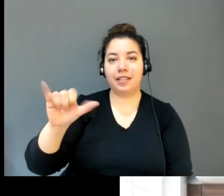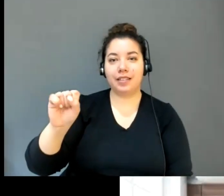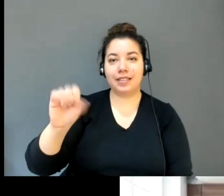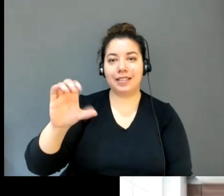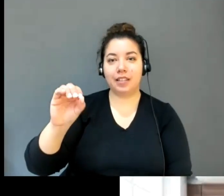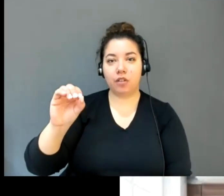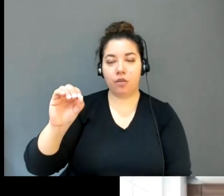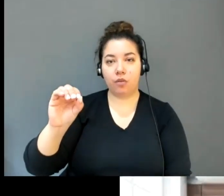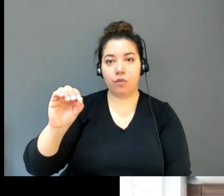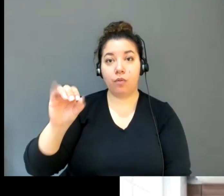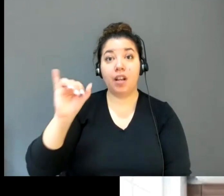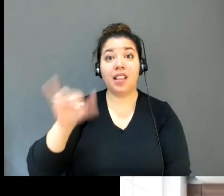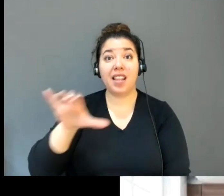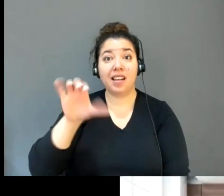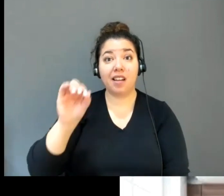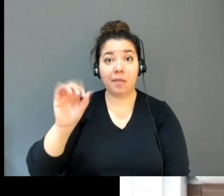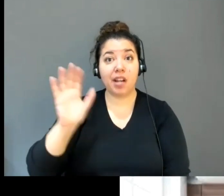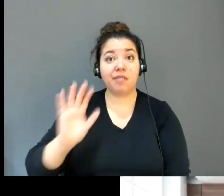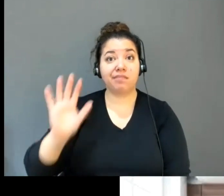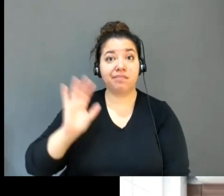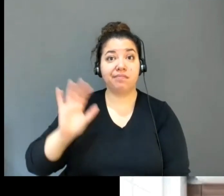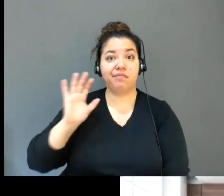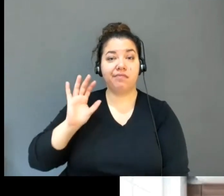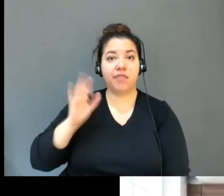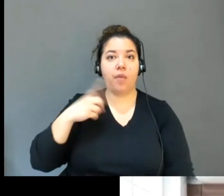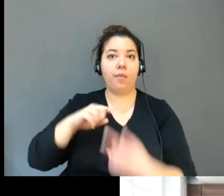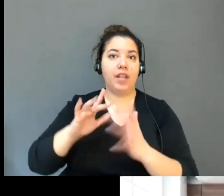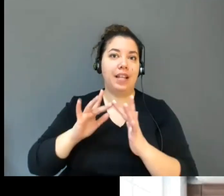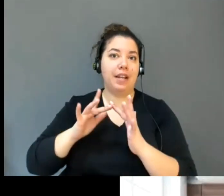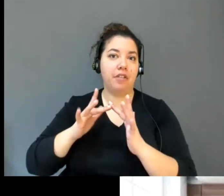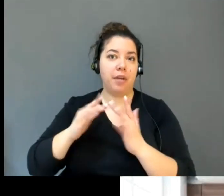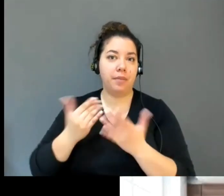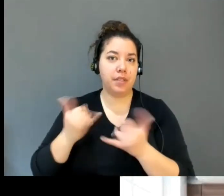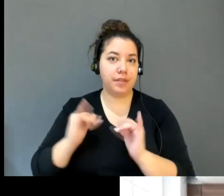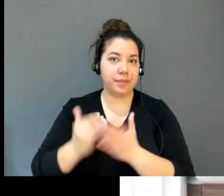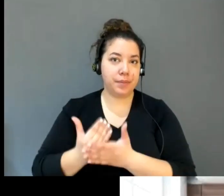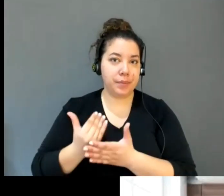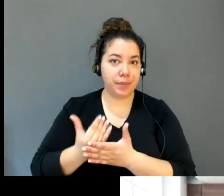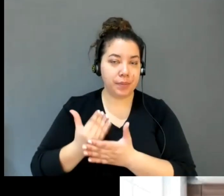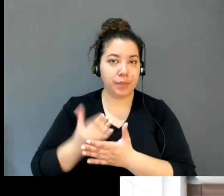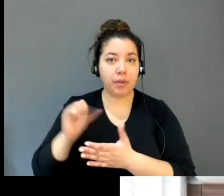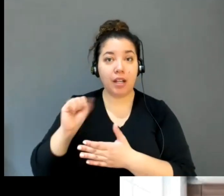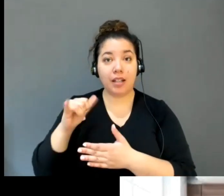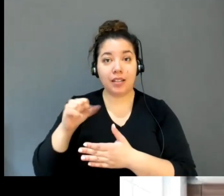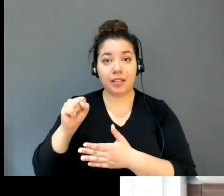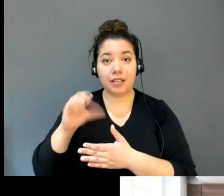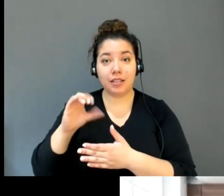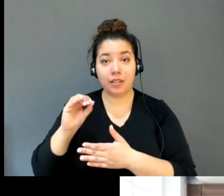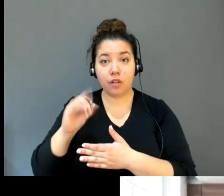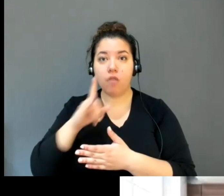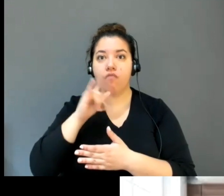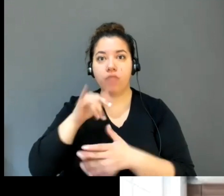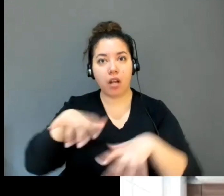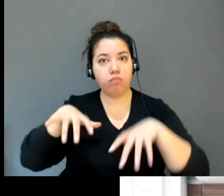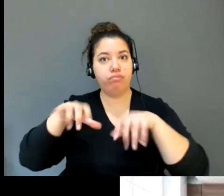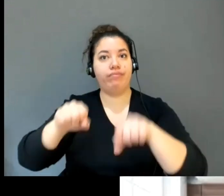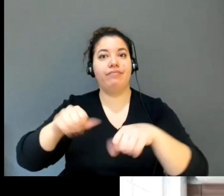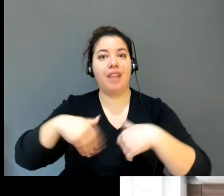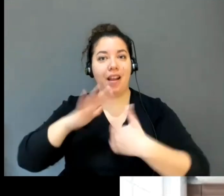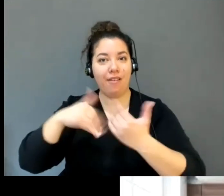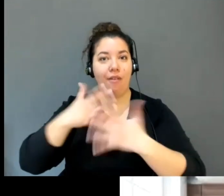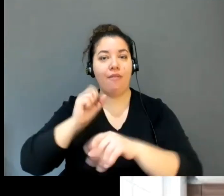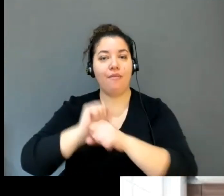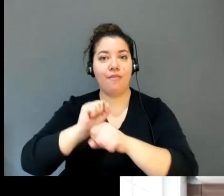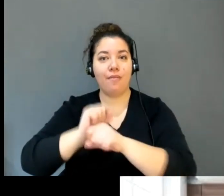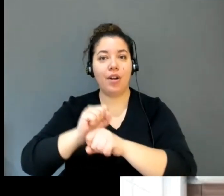really dominate in the early days of the internet, the backbone of the internet. So basically, all of the network switches and routers, the